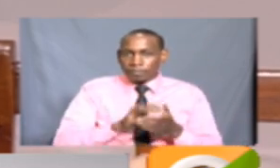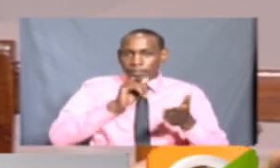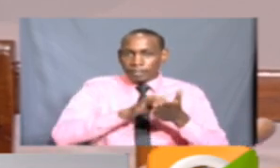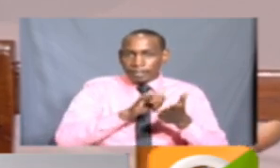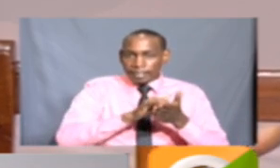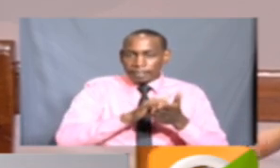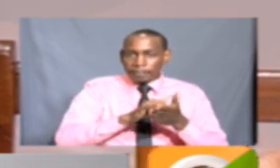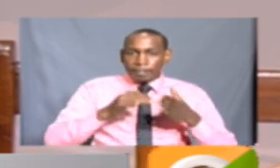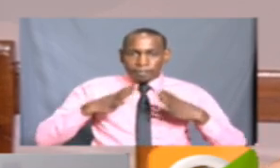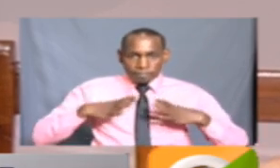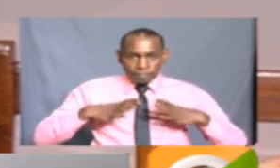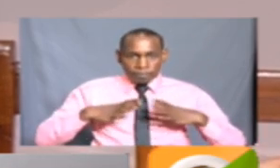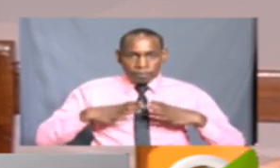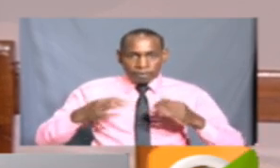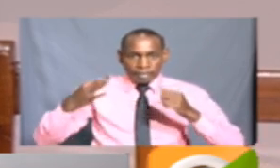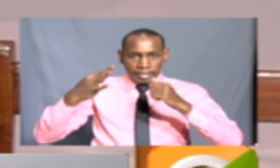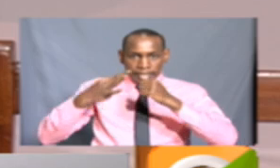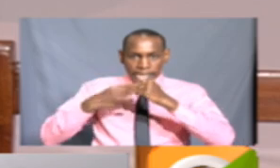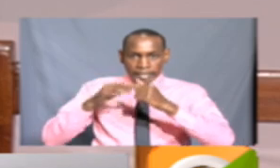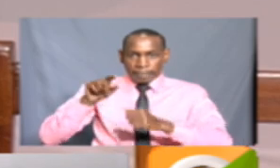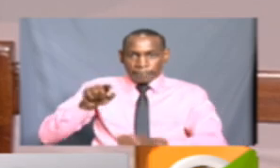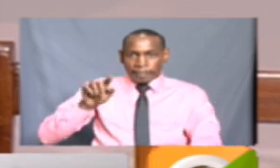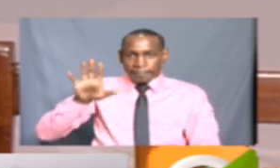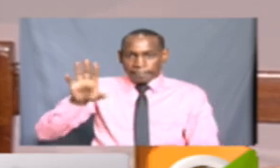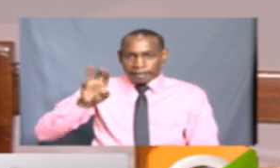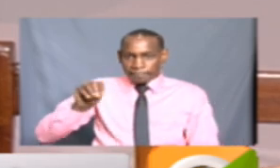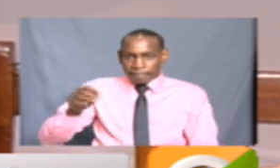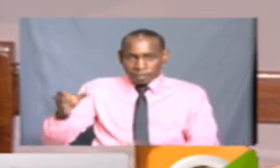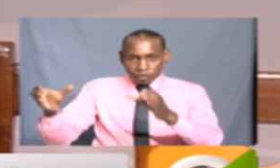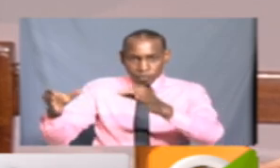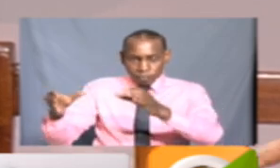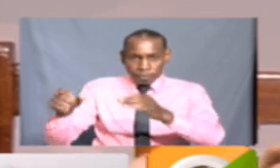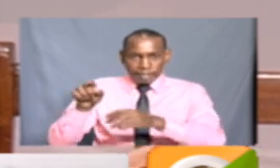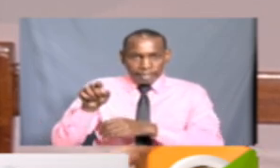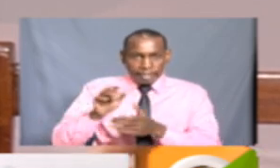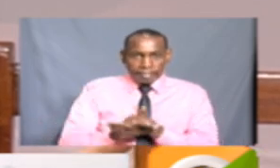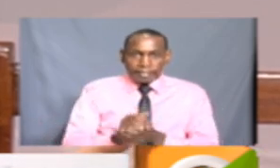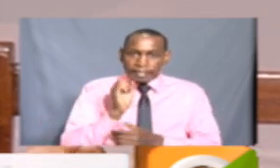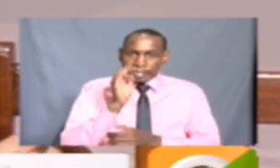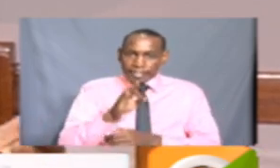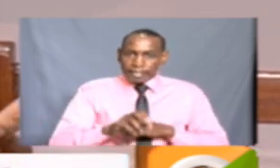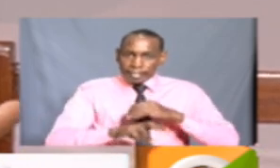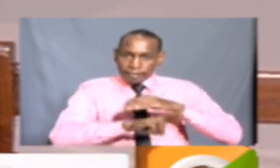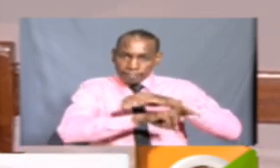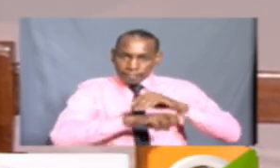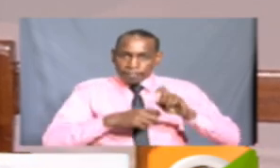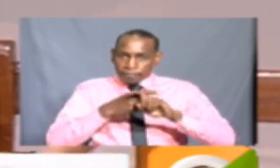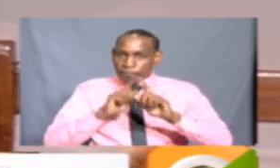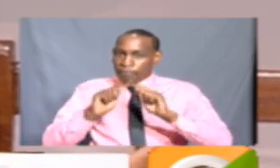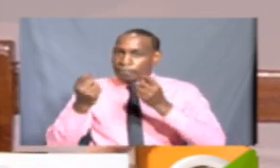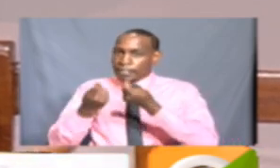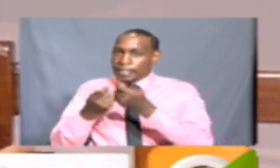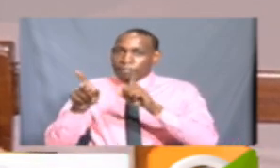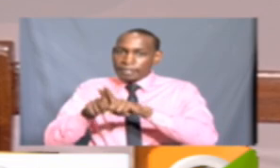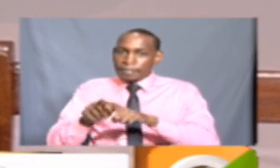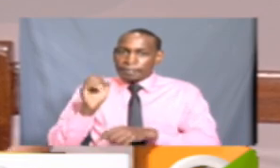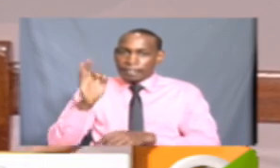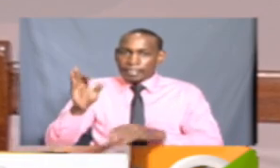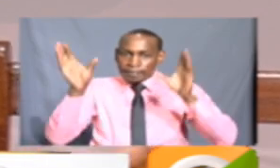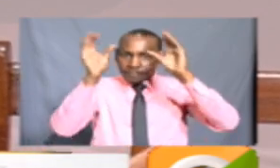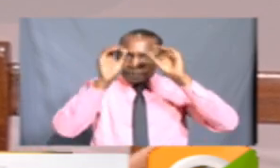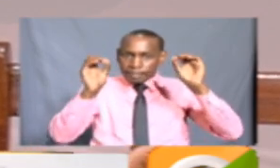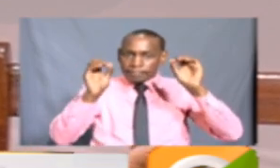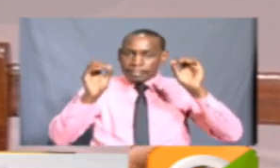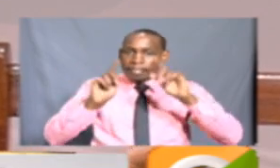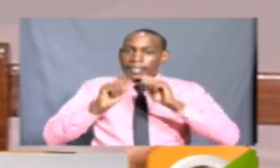kind of population of 8.5 million, whether the thief is from their tribe, whether the president is from